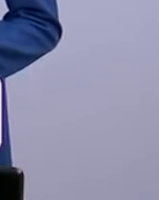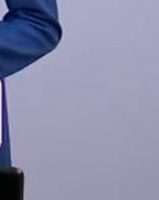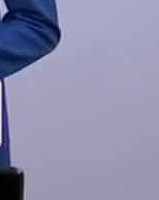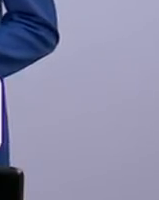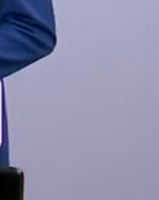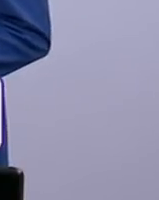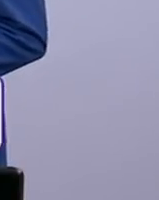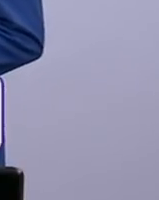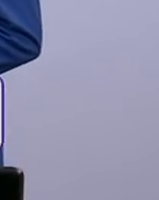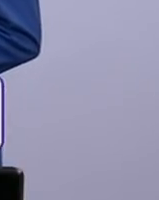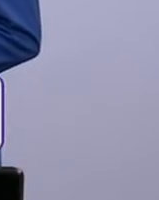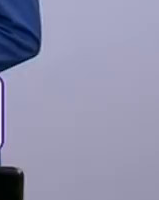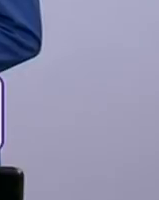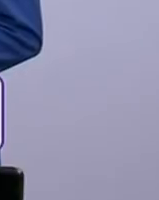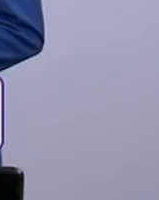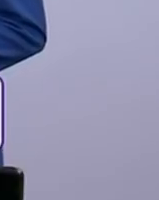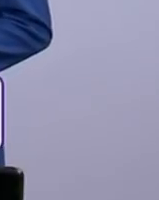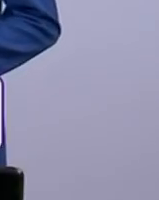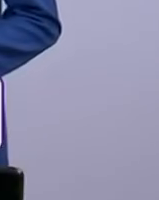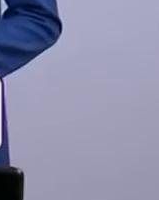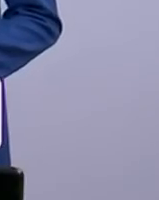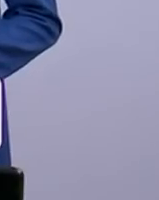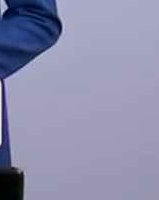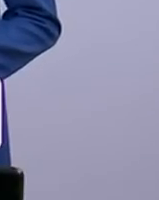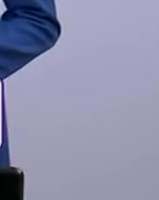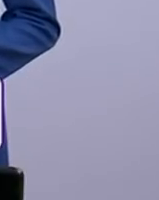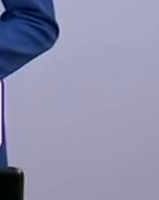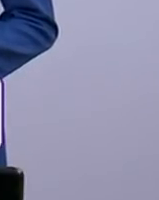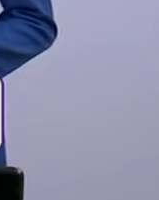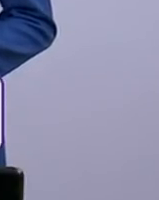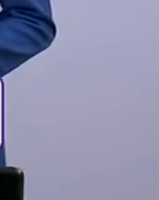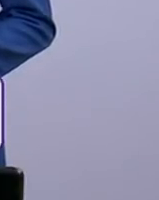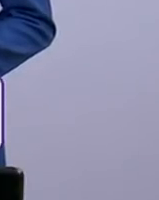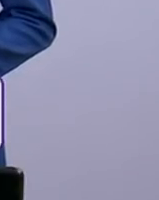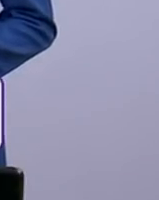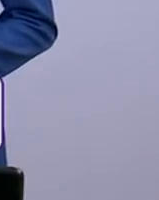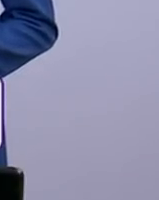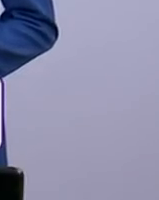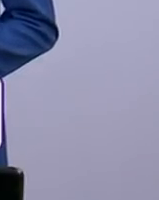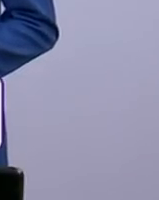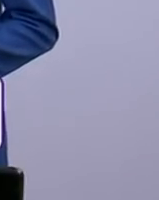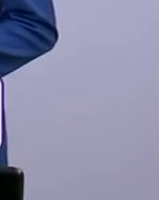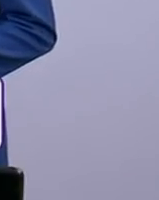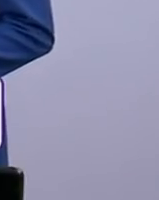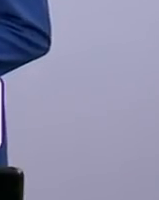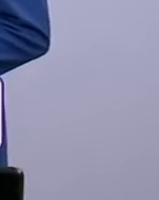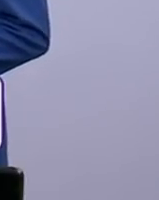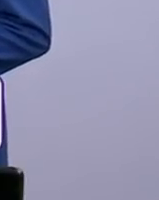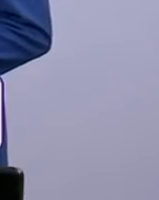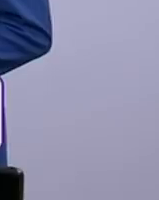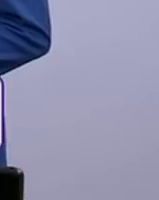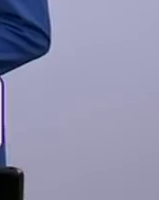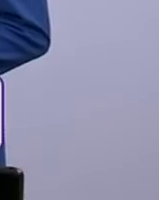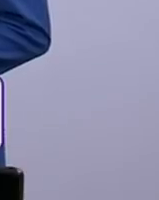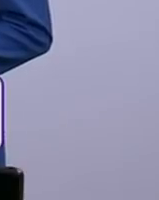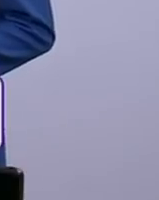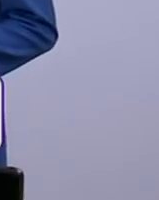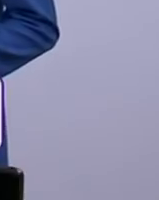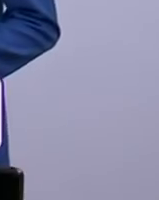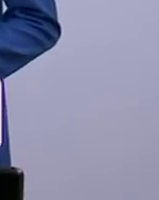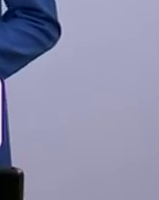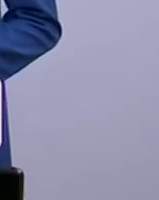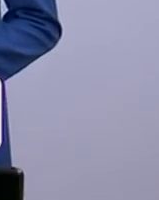Number 5. Go on maternity leave. Number 6. Get the